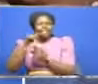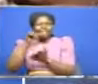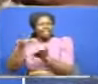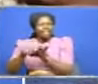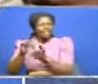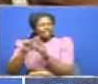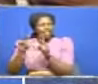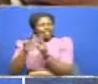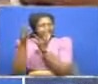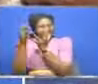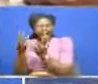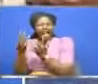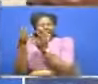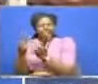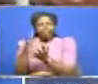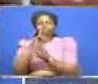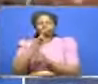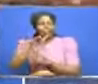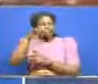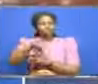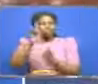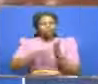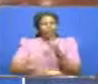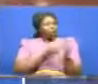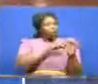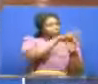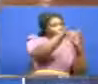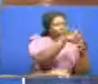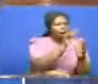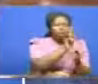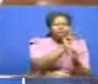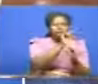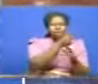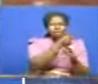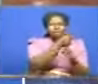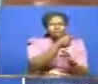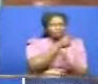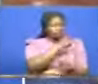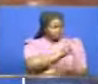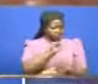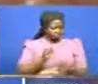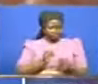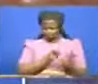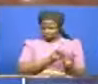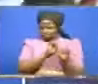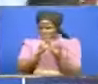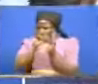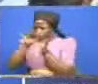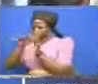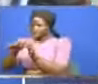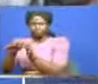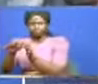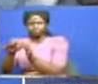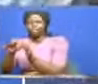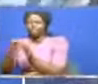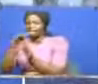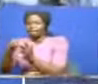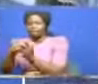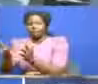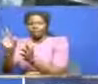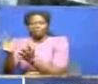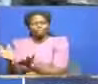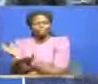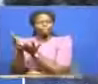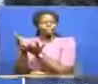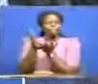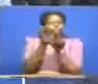So inahitajika wafanyikazi wote wa Kenyatta waende wachukue hiyo barua waibebe, si ndio? The employees are